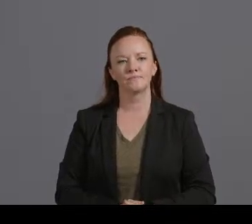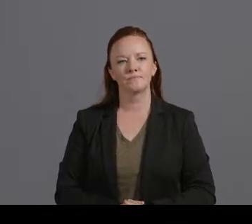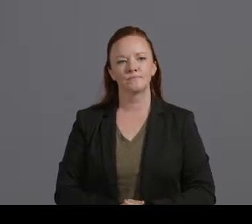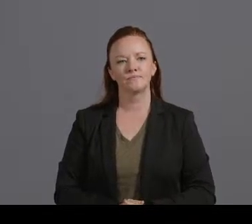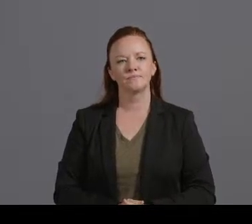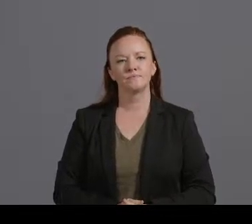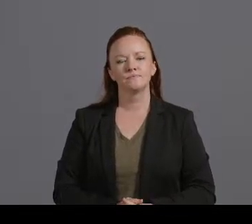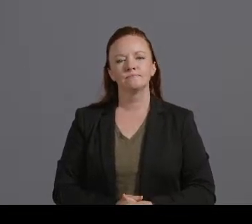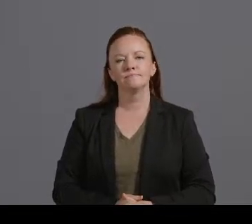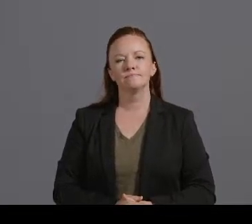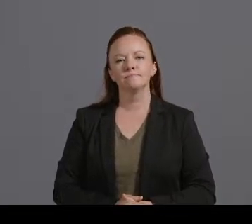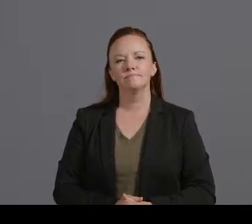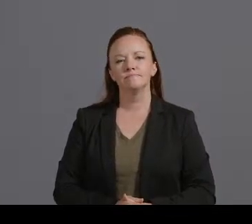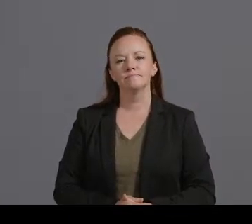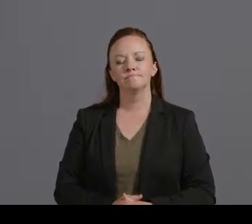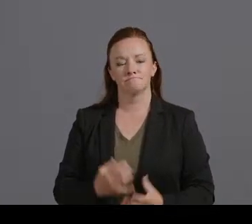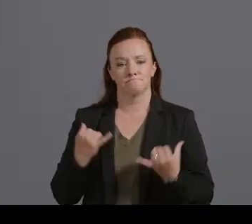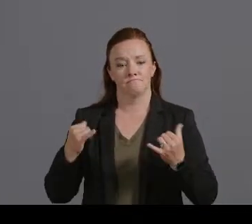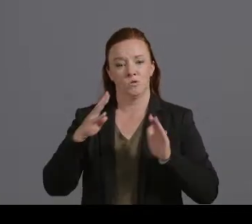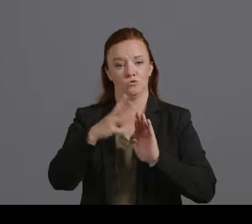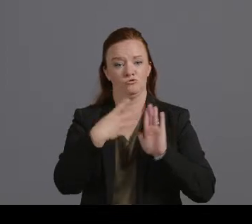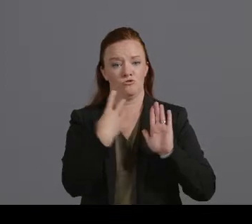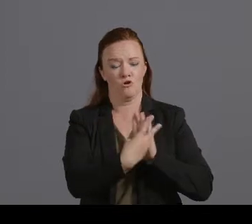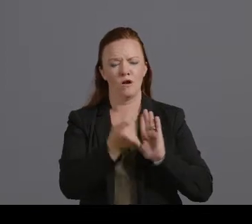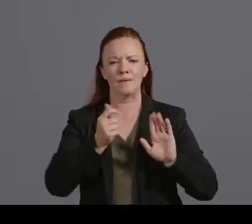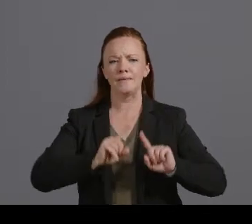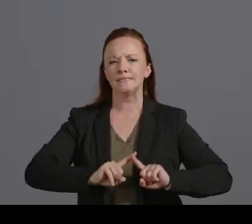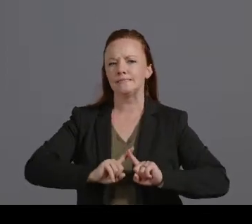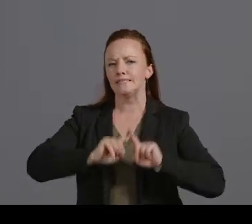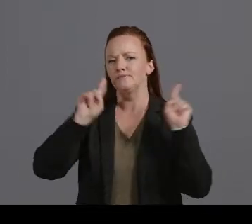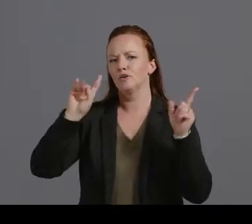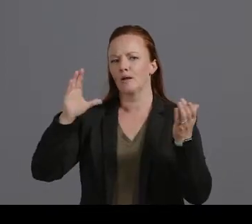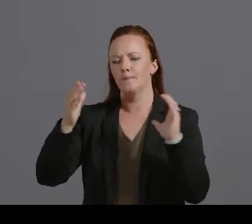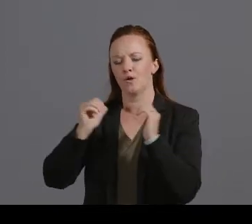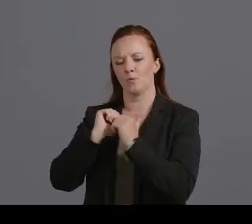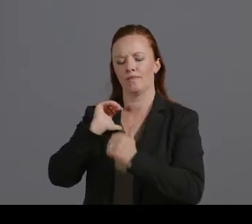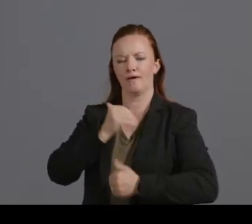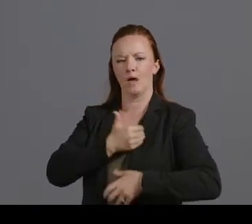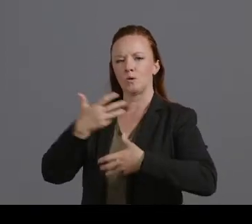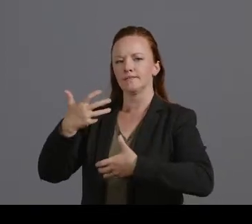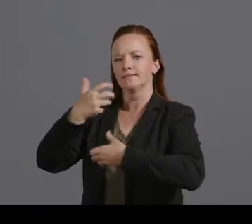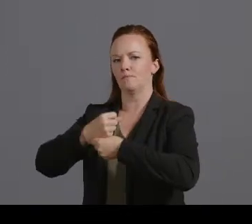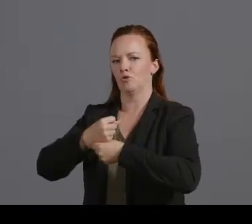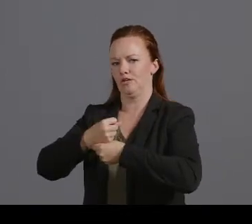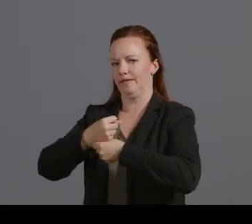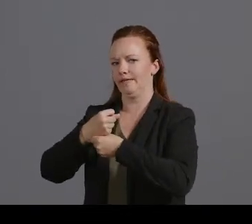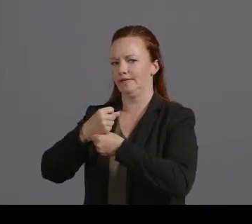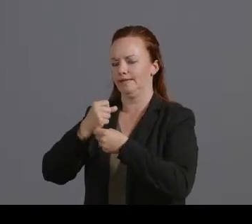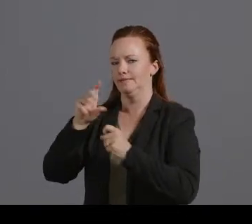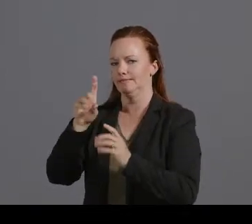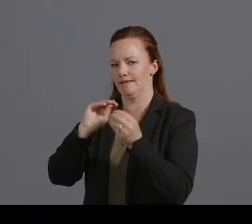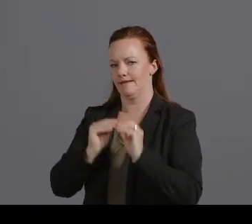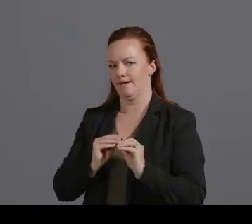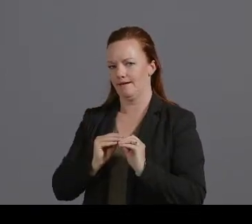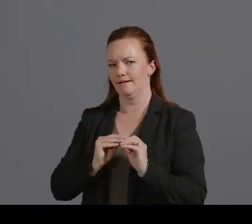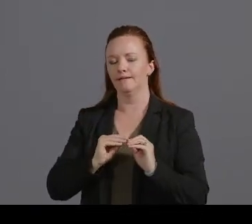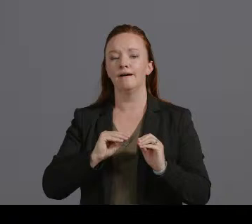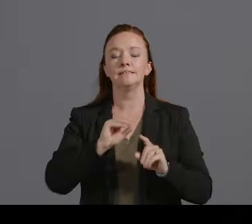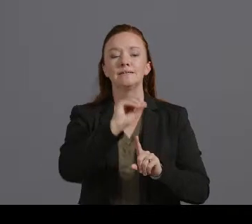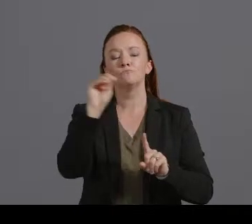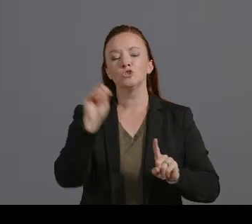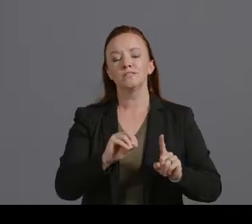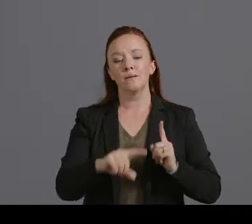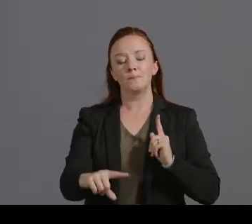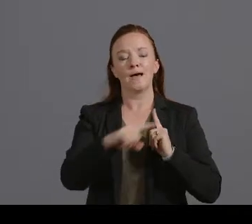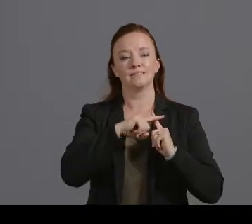This is a little bit different than the data that we portray on our summary slide. This is the percent positivity of the total tests performed